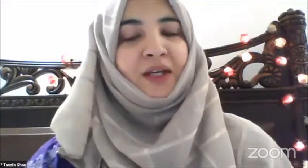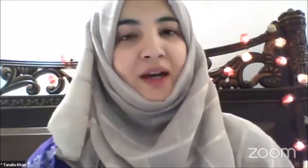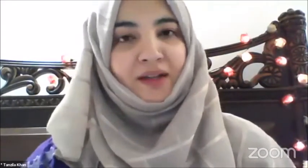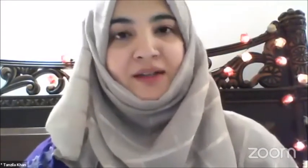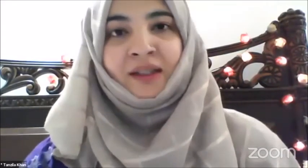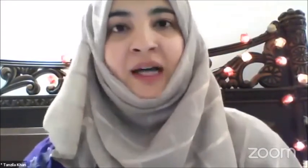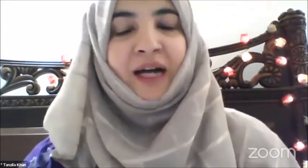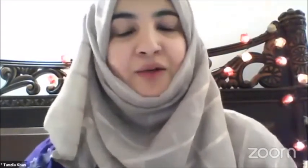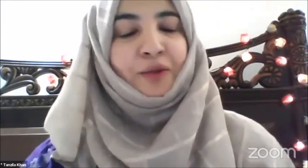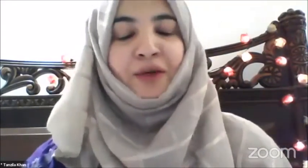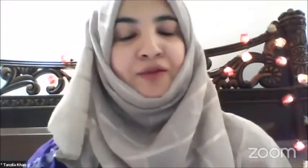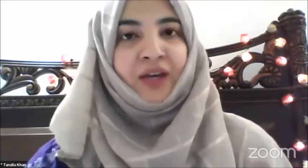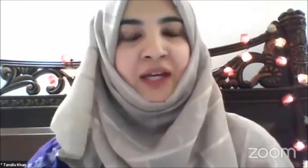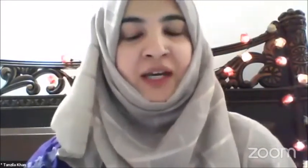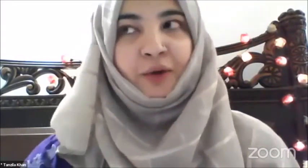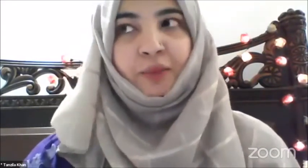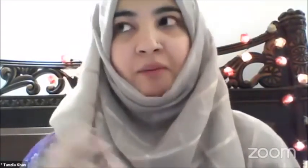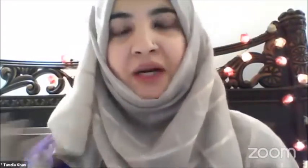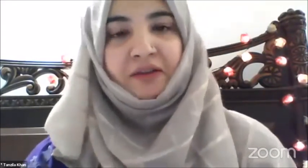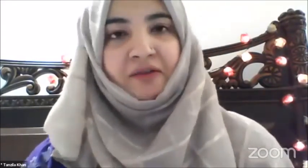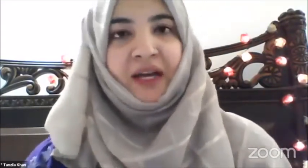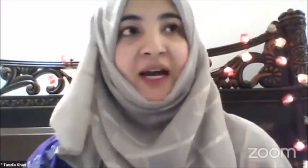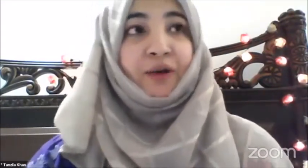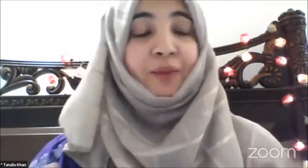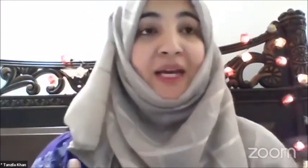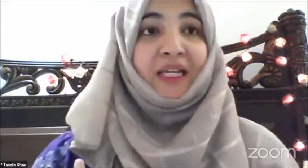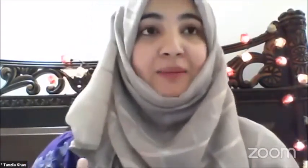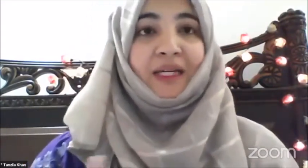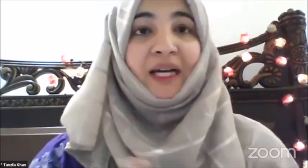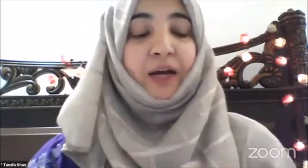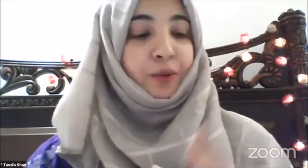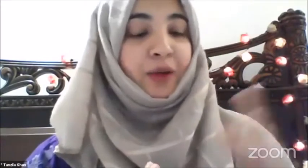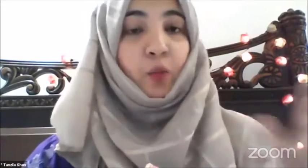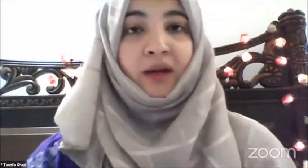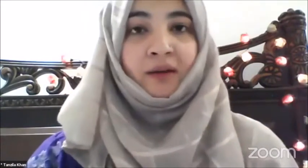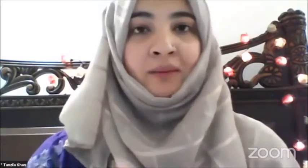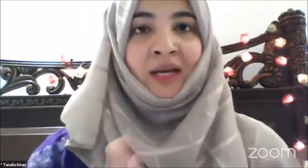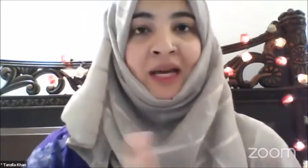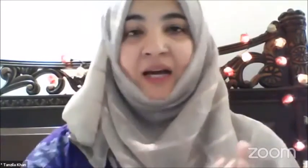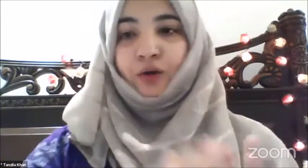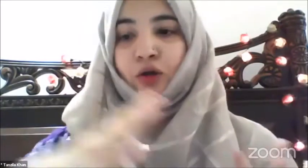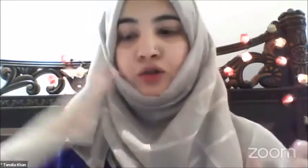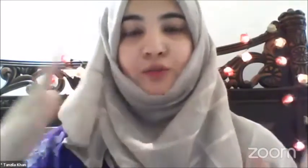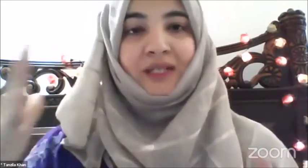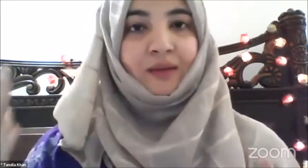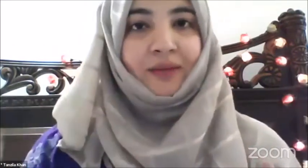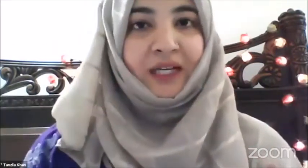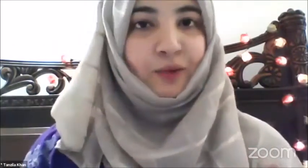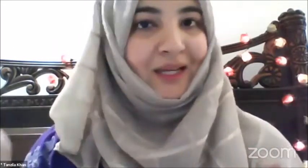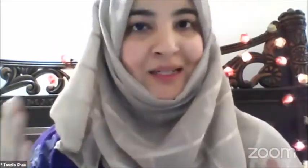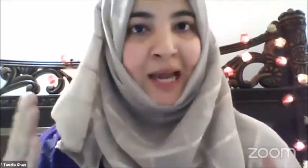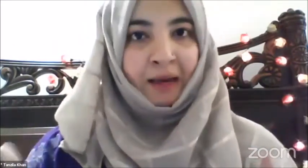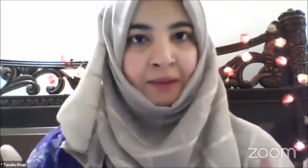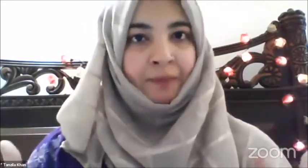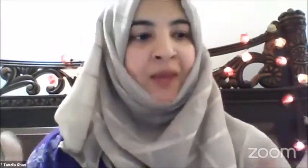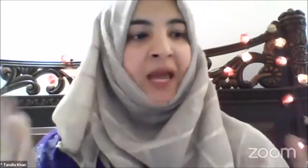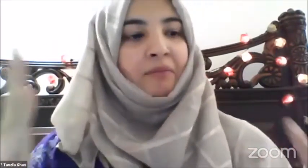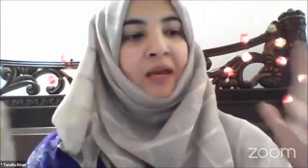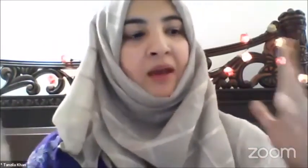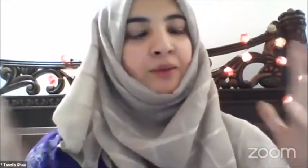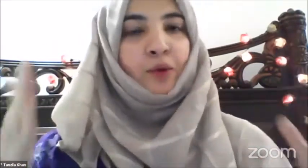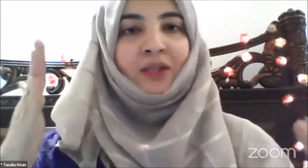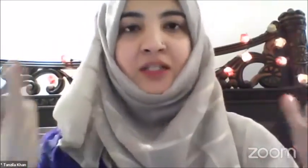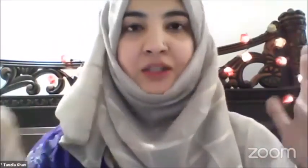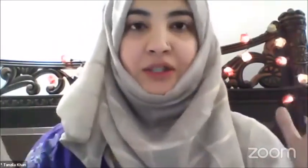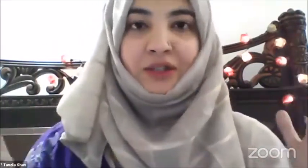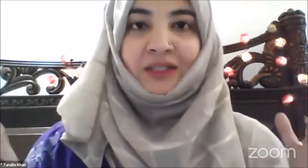through theater, I could be a fairy, I could be a butterfly, I could be anybody, I could be a victim, I could also be somebody who lends help. And being